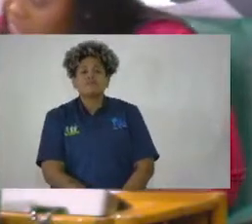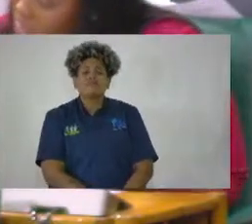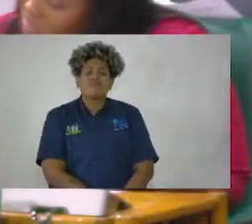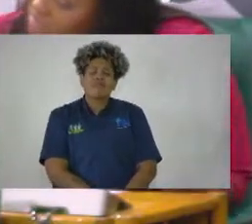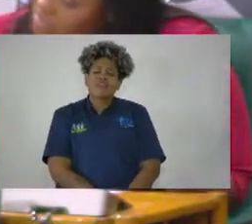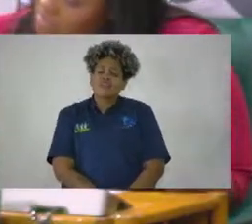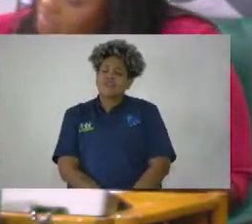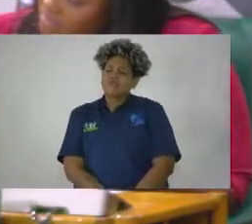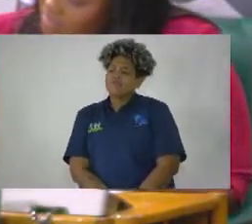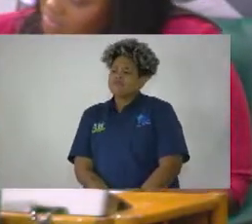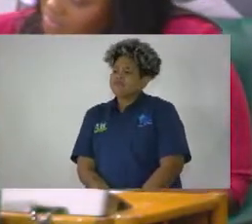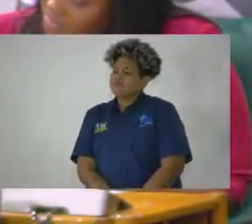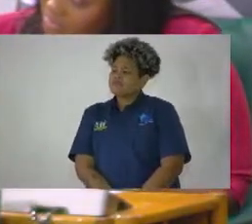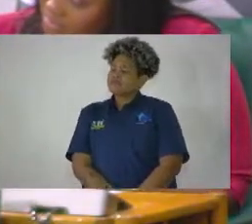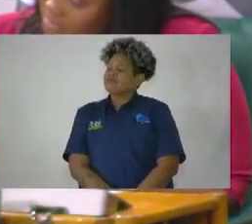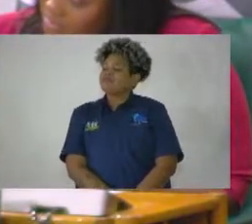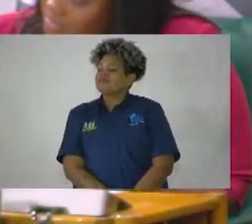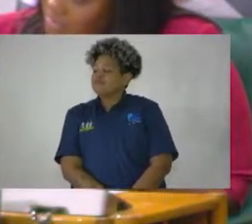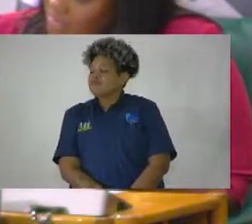be proud of.